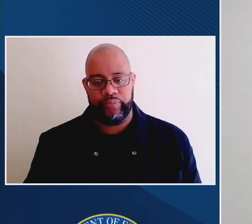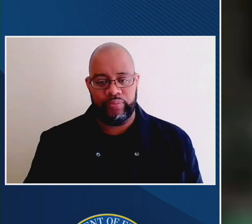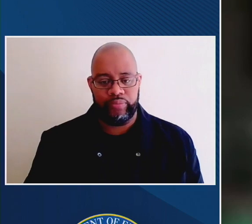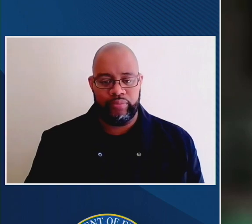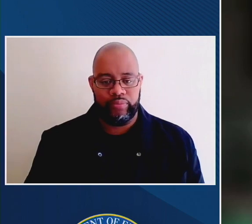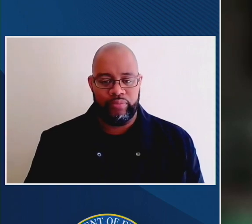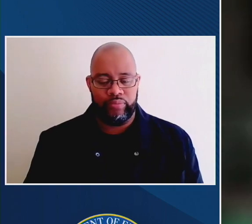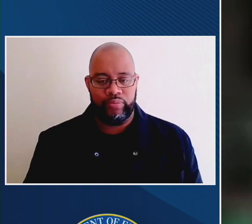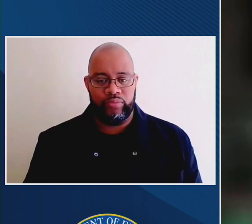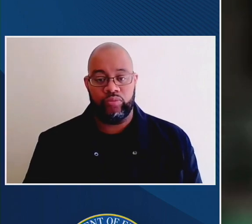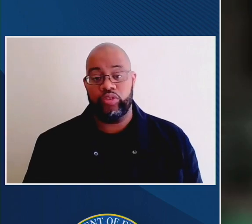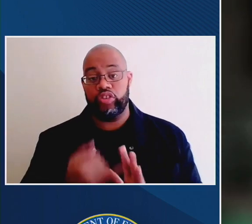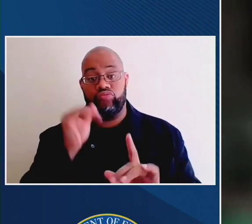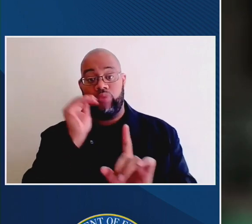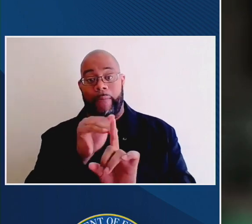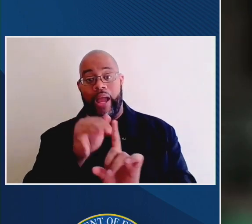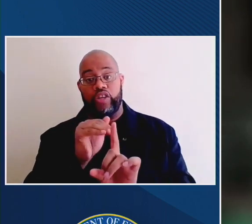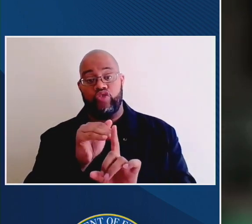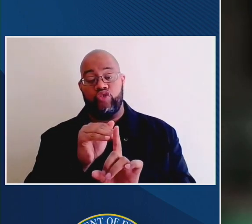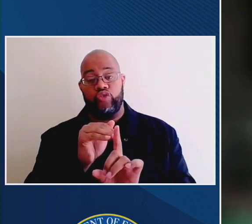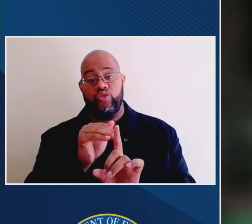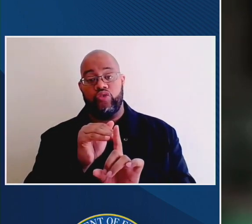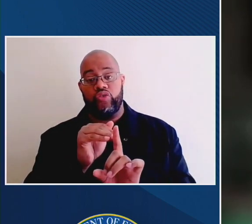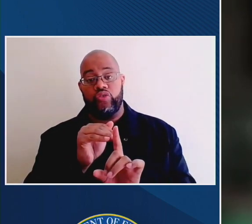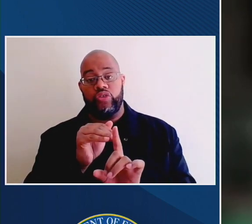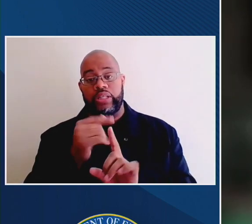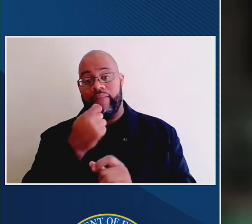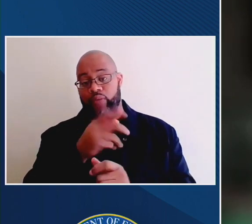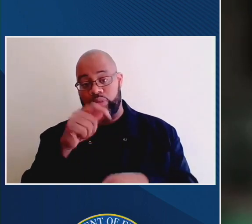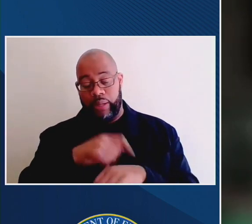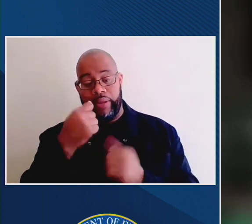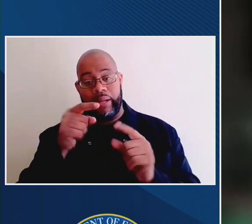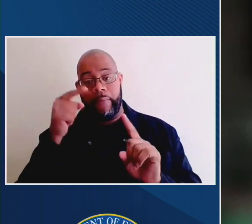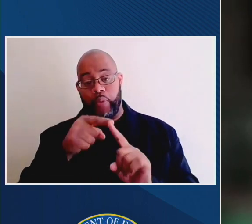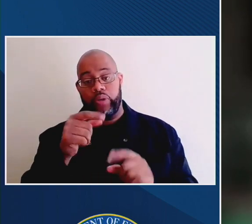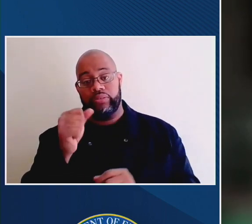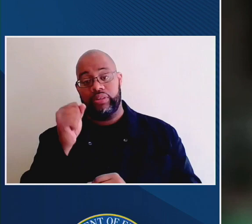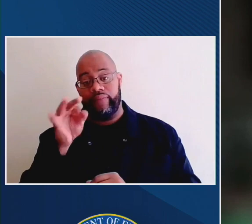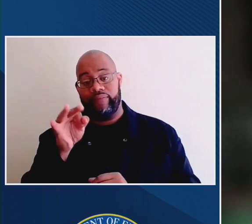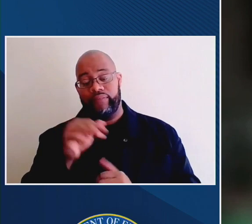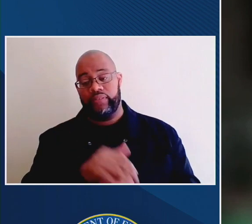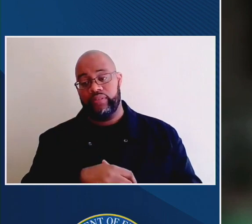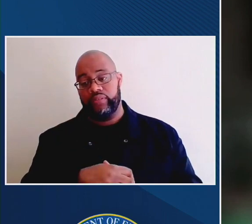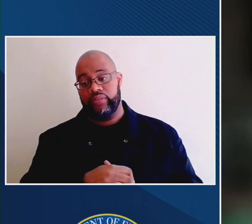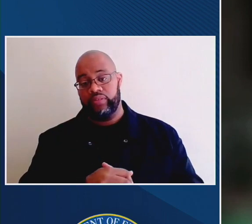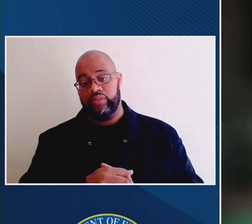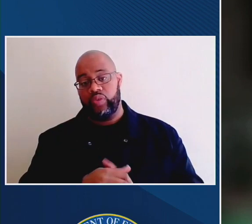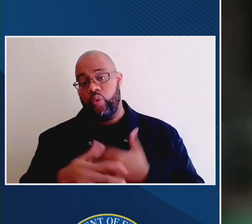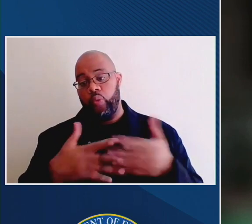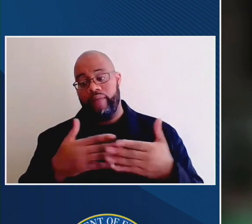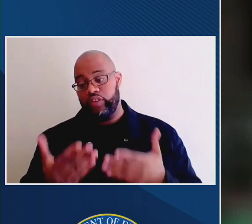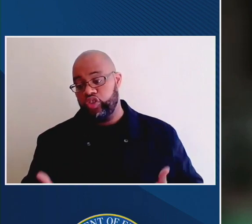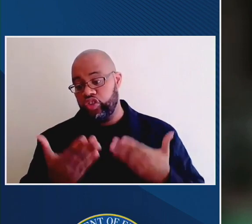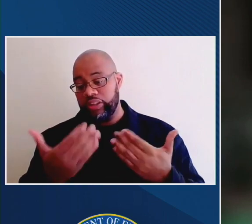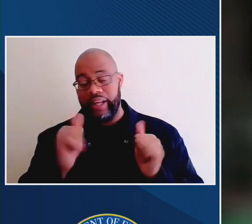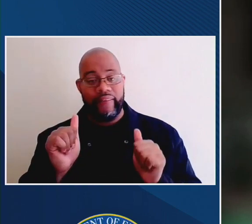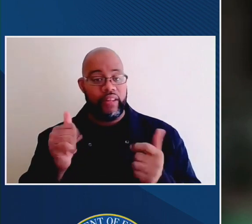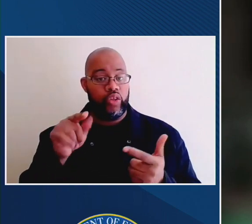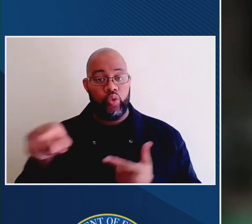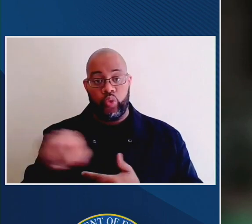And just a reminder for, we'll probably say it a couple times at any point, if whatever suggestions, anything you all